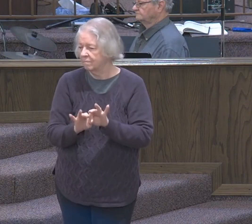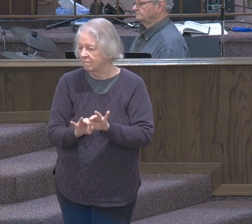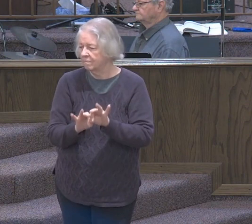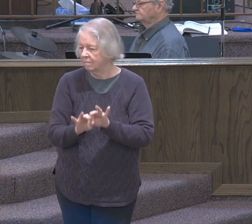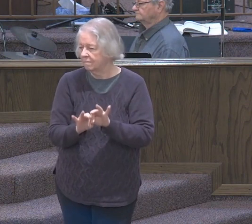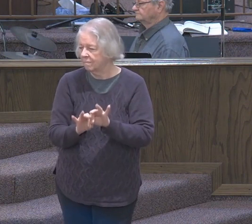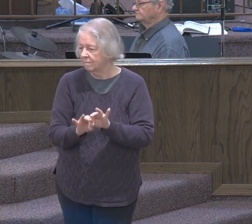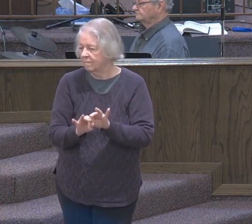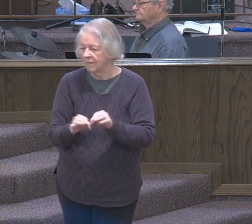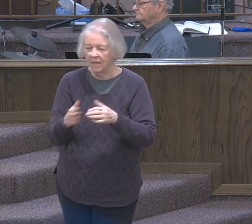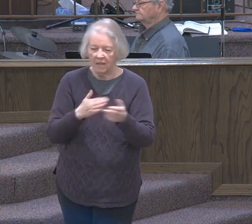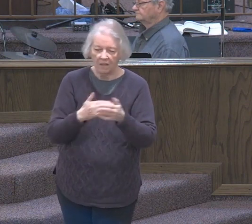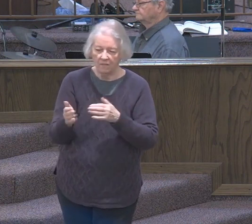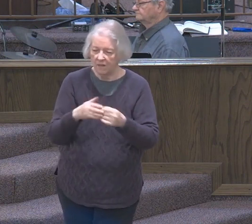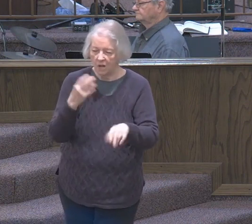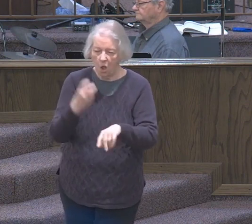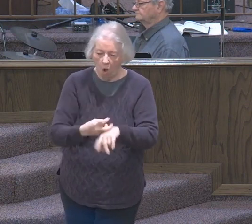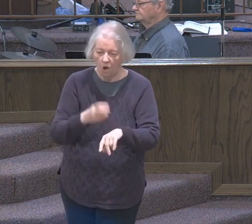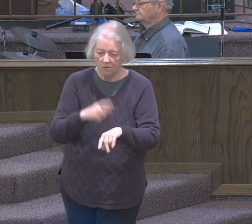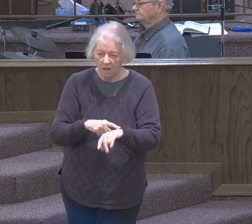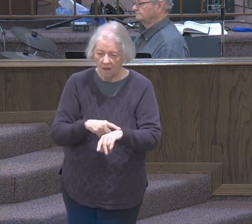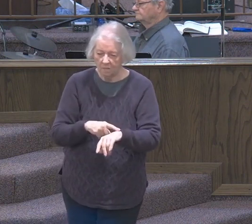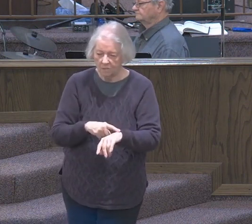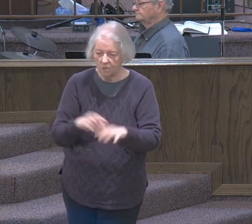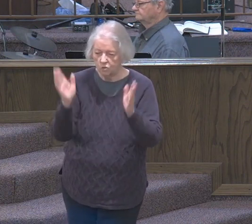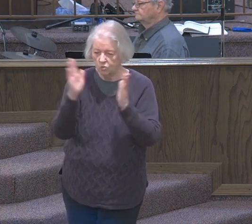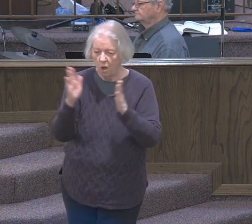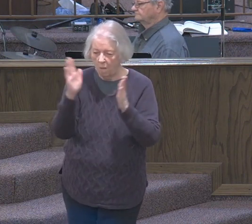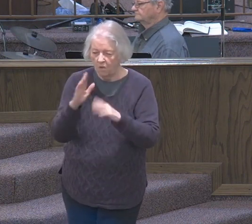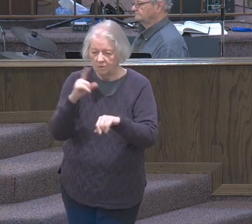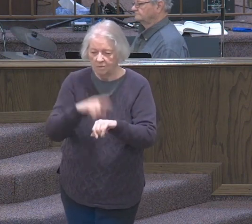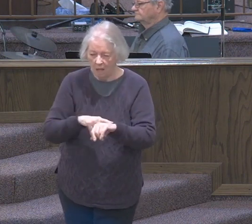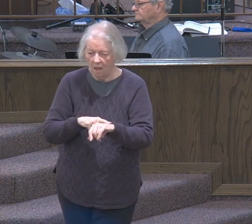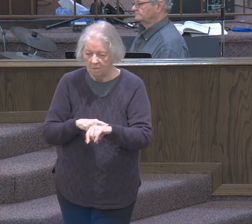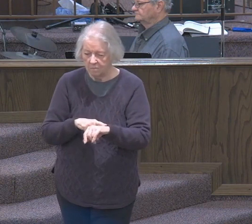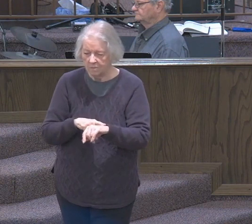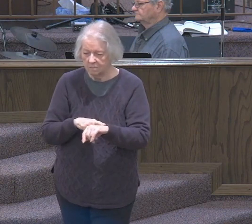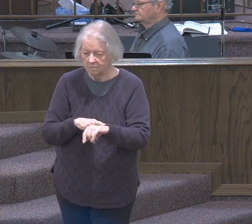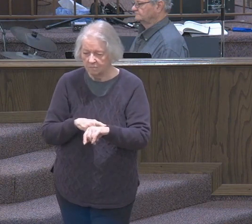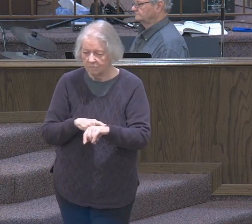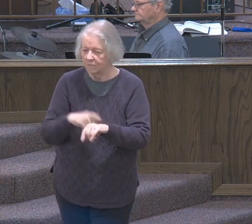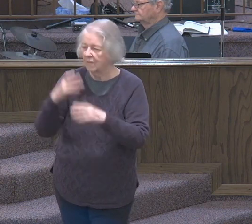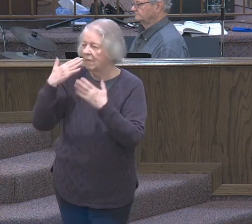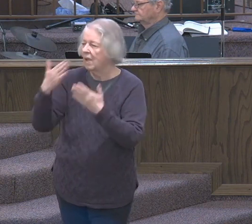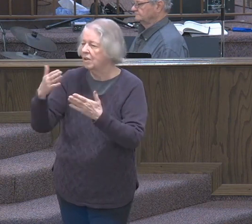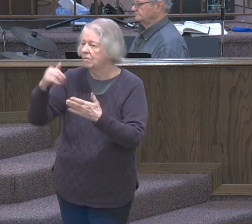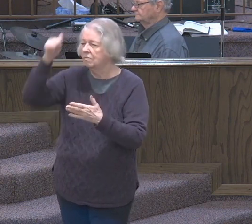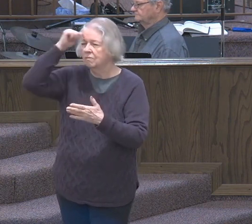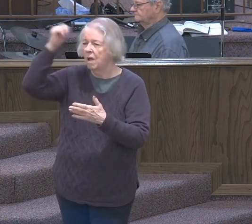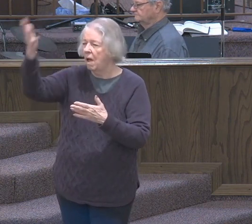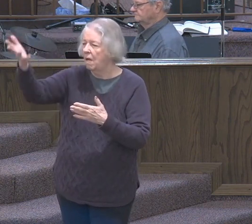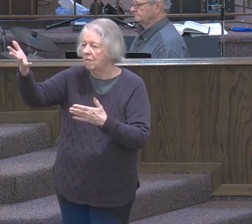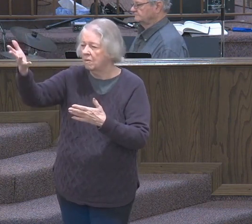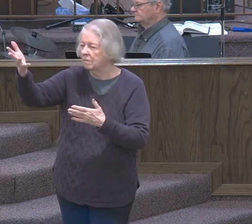in the hard times. God, thank you for being a God that we can always rely